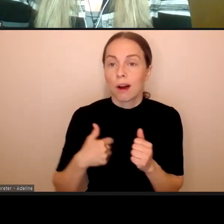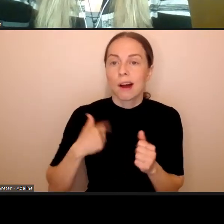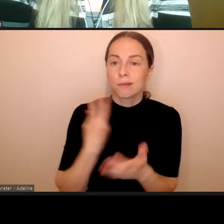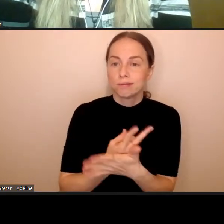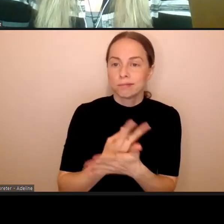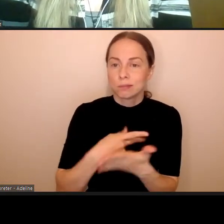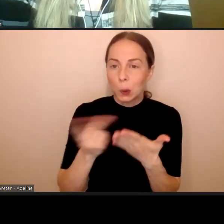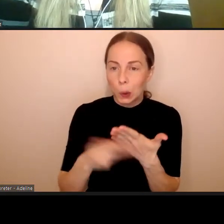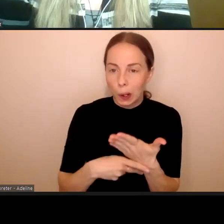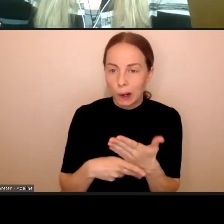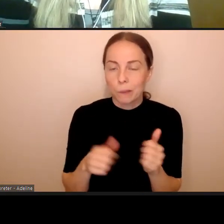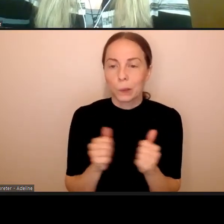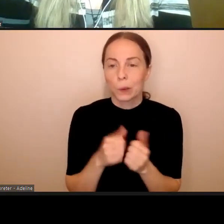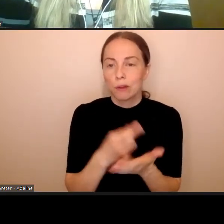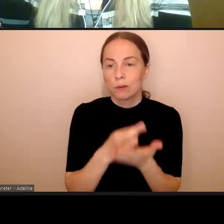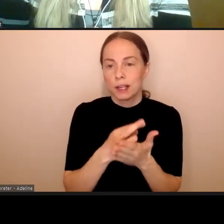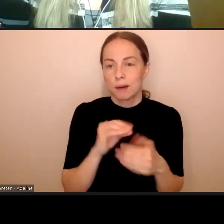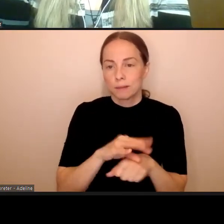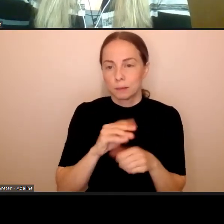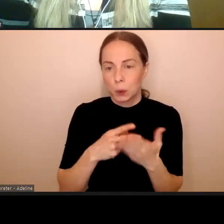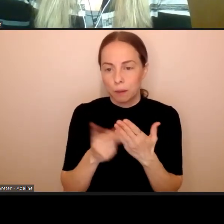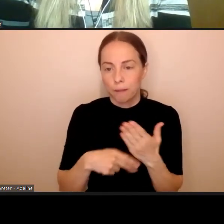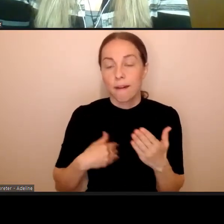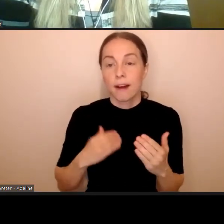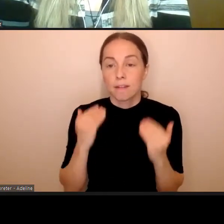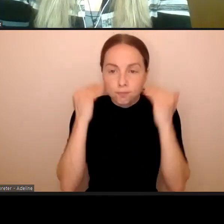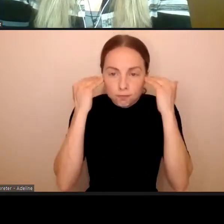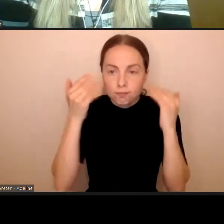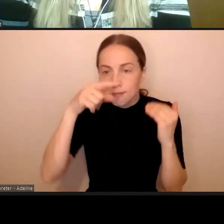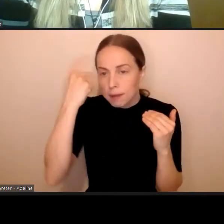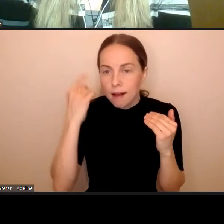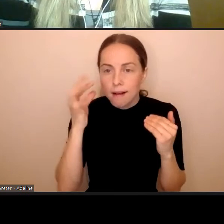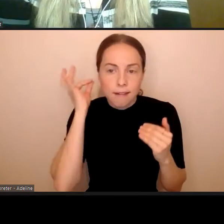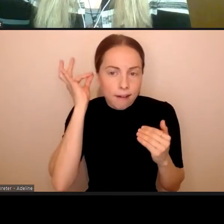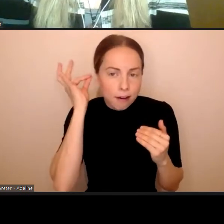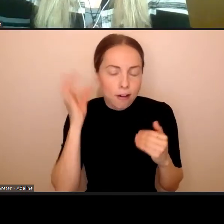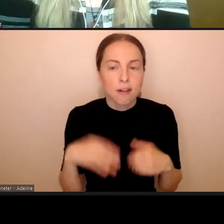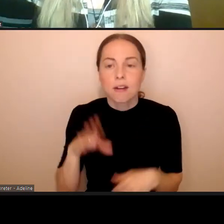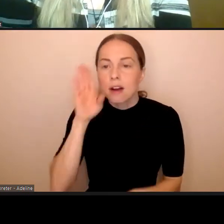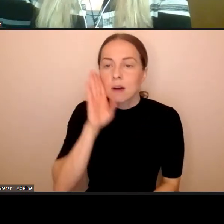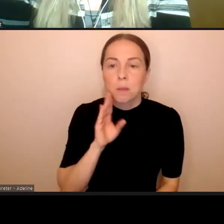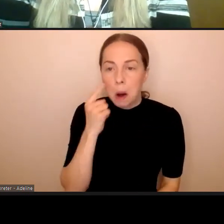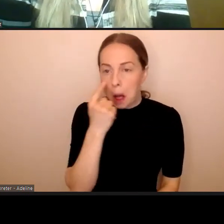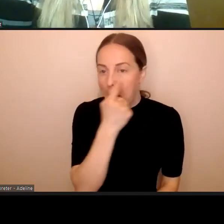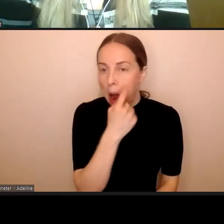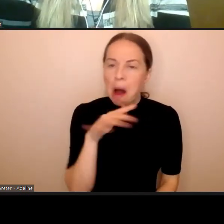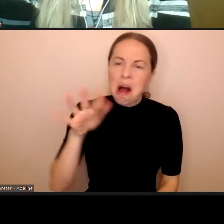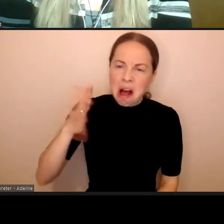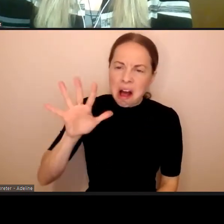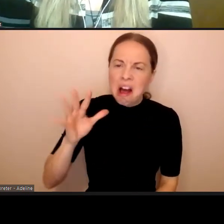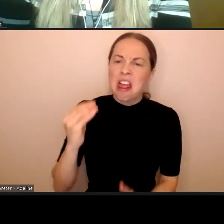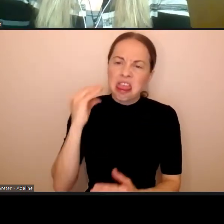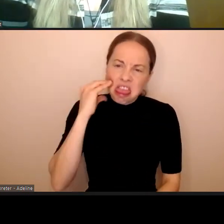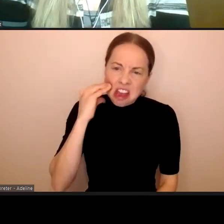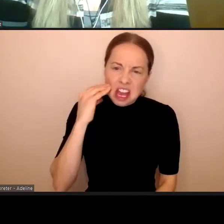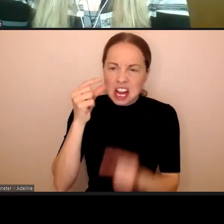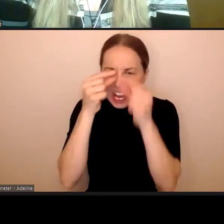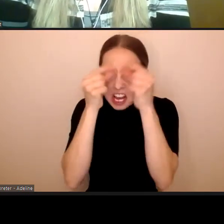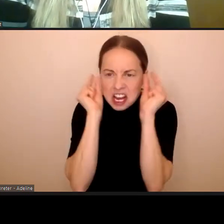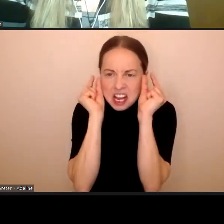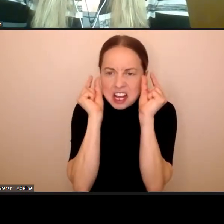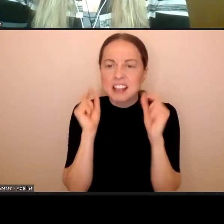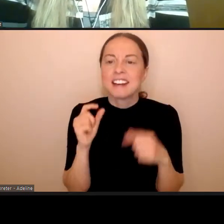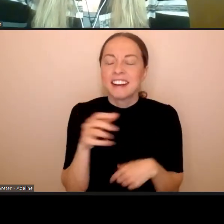black hair, and I have brown eyes, slightly thick eyebrows, and